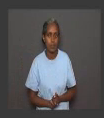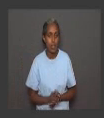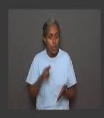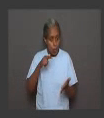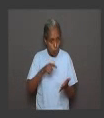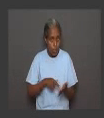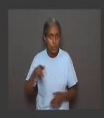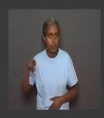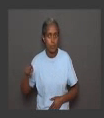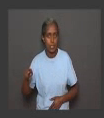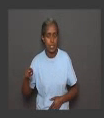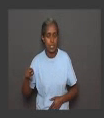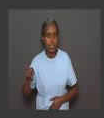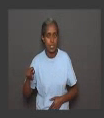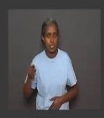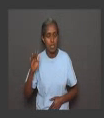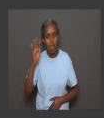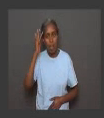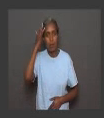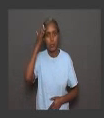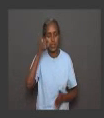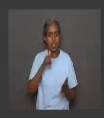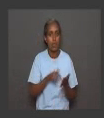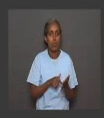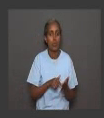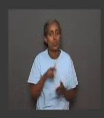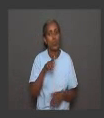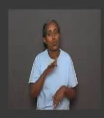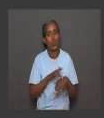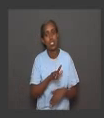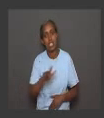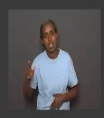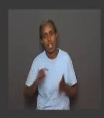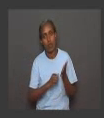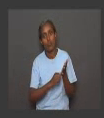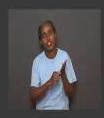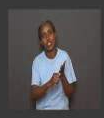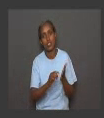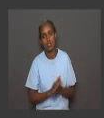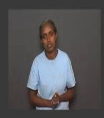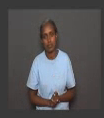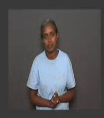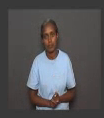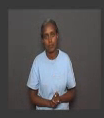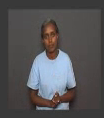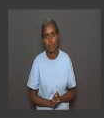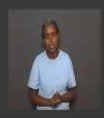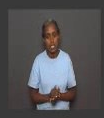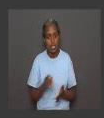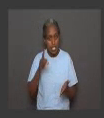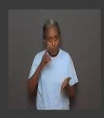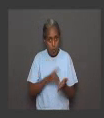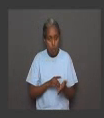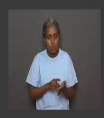Point P is an arbitrary point on the line tangent. The dot